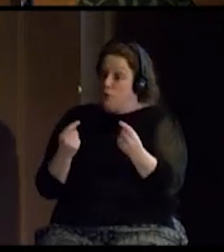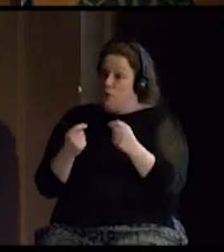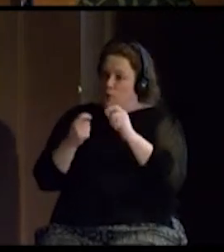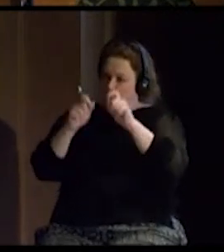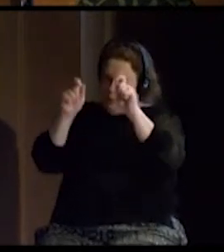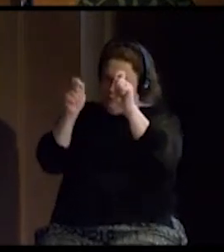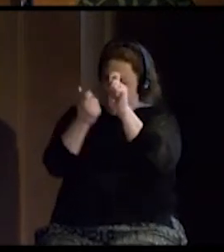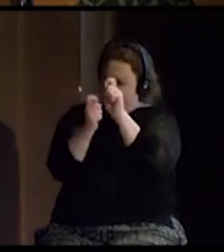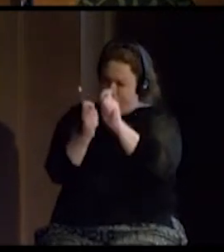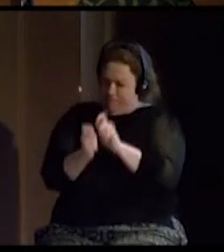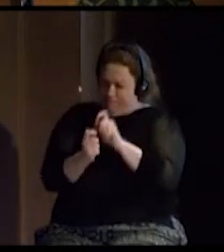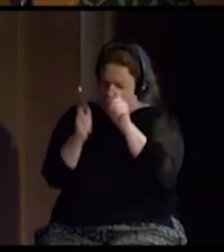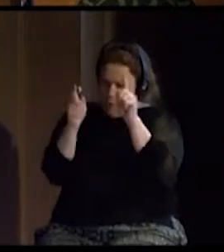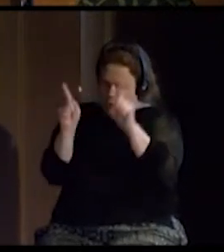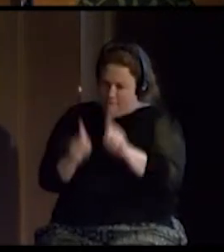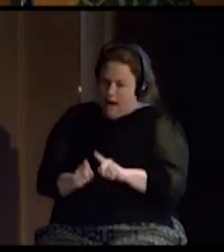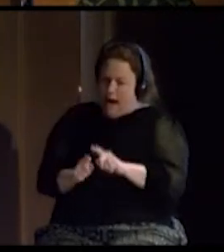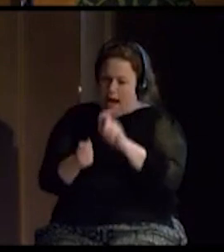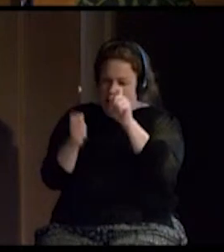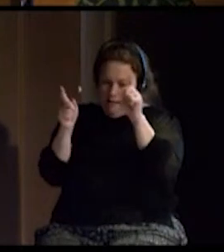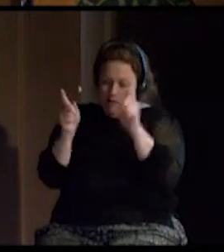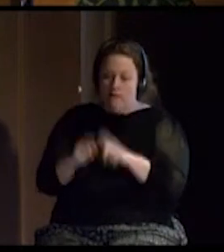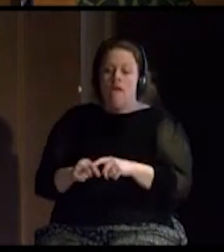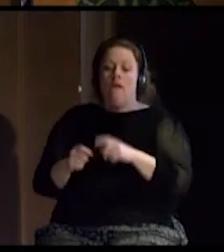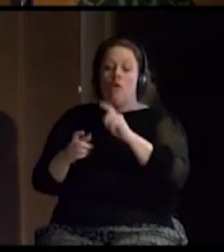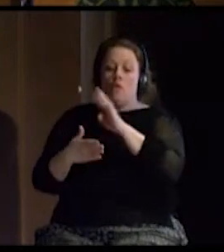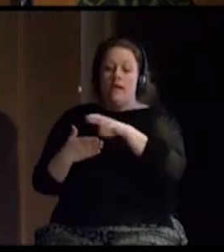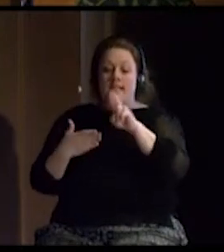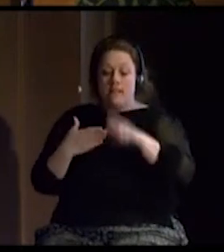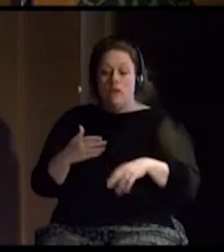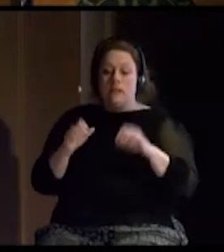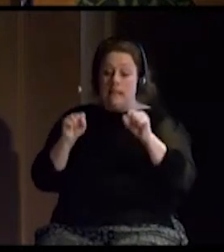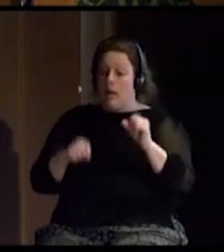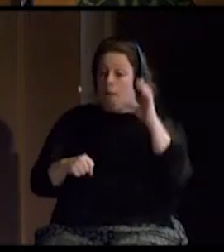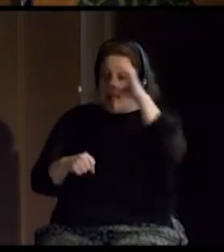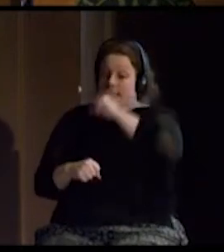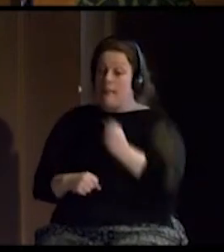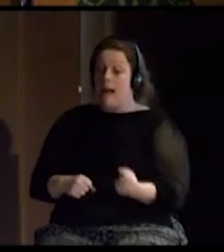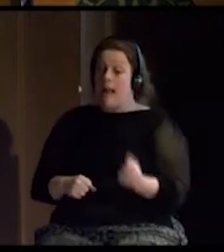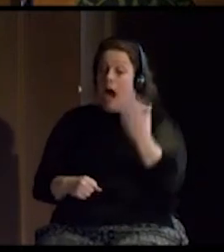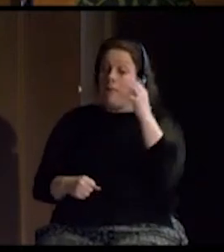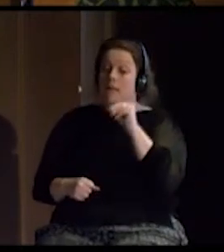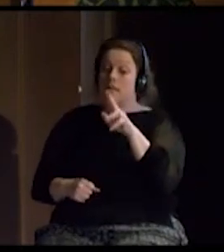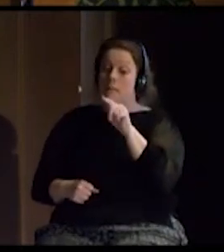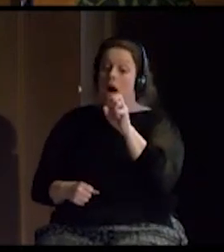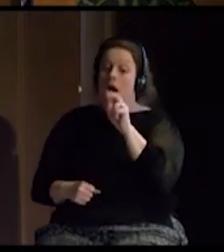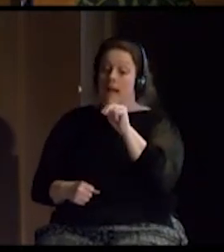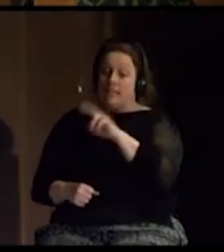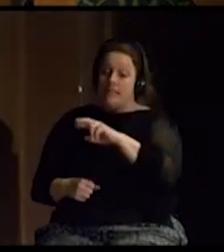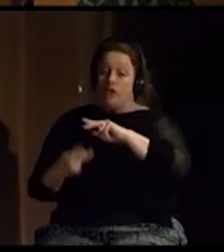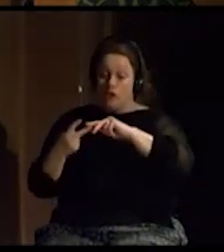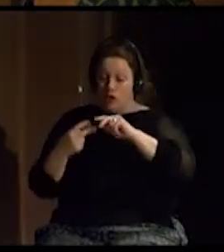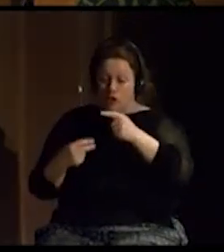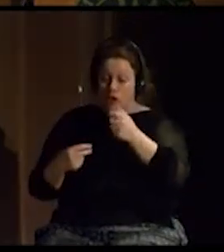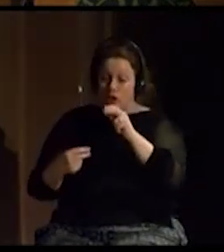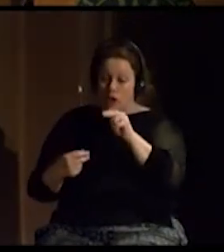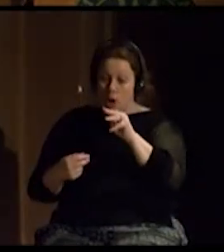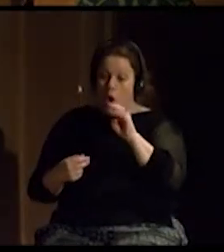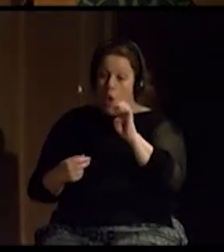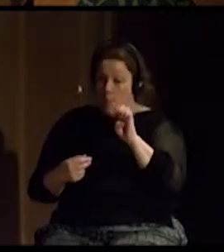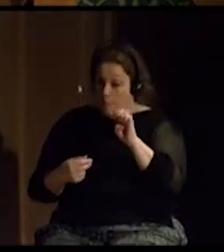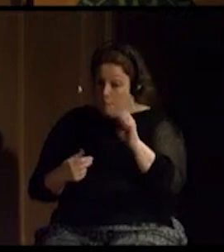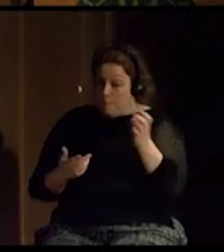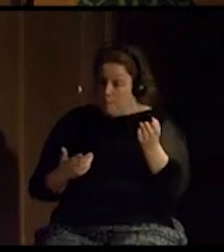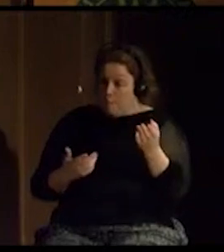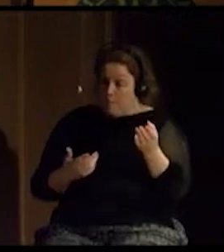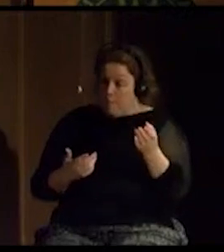Can we estimate how much of mutton's genome is comprised of pre-colonial and Euro ancestry? And I had